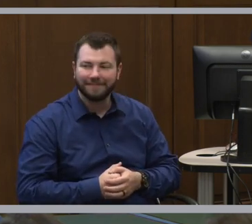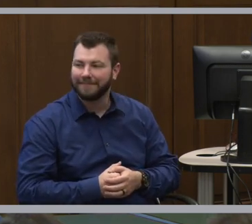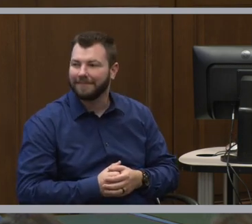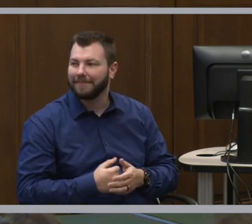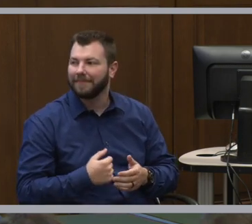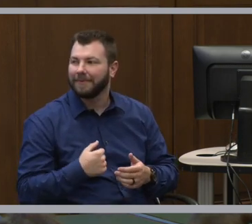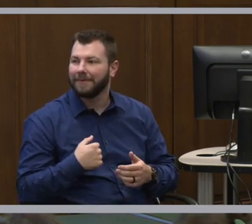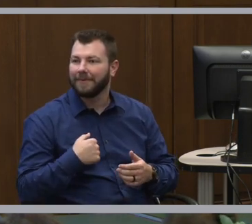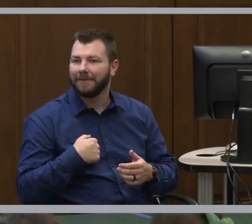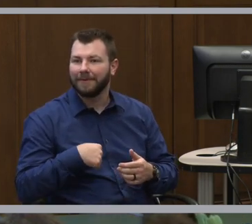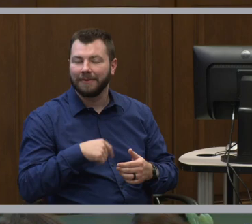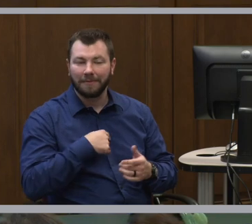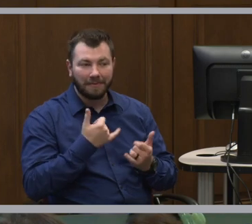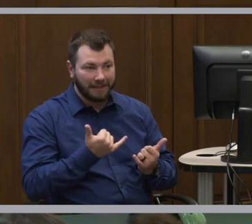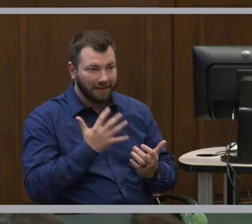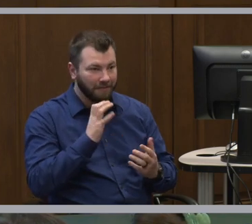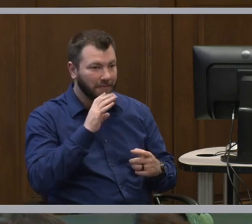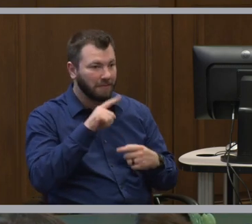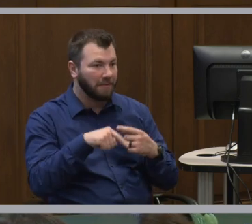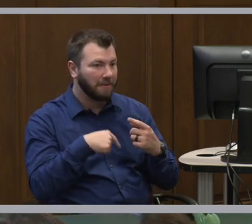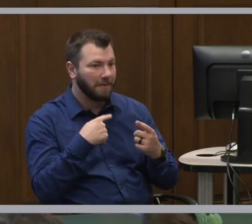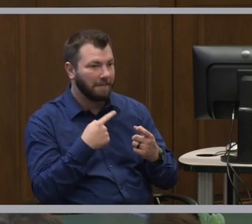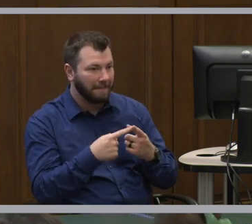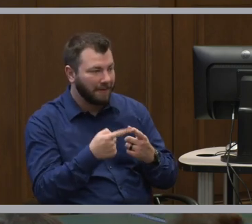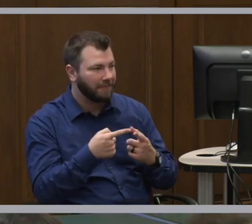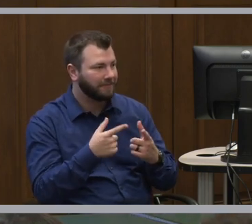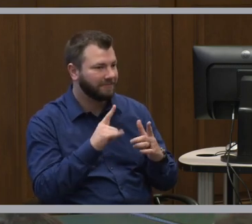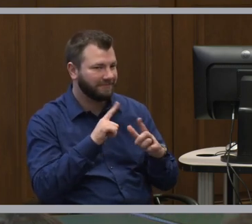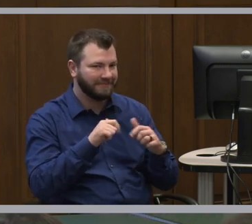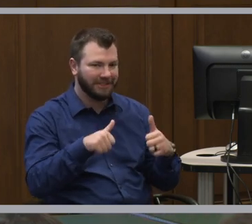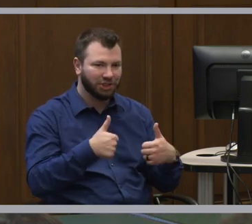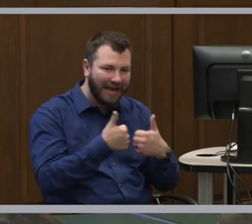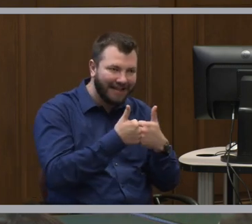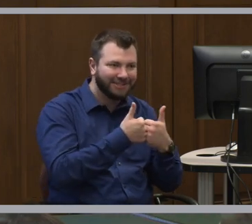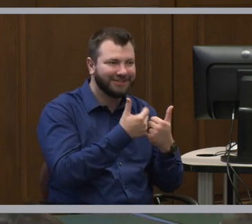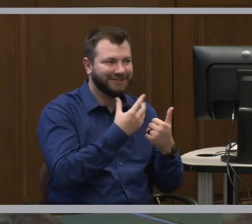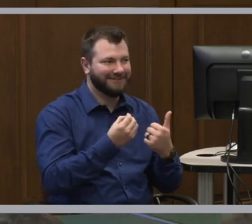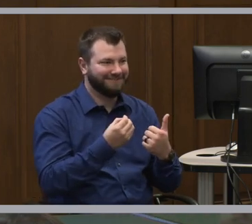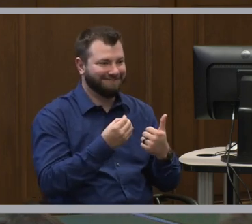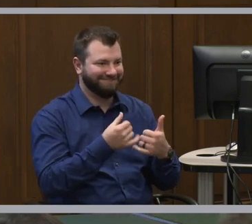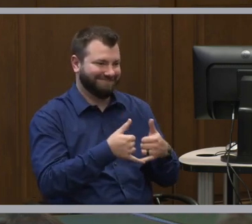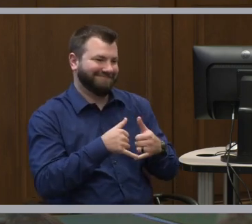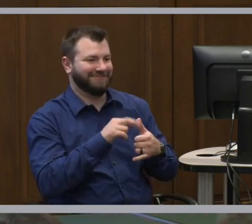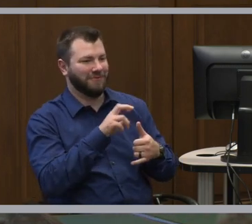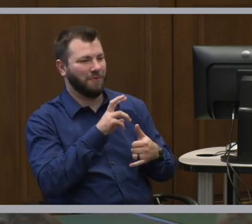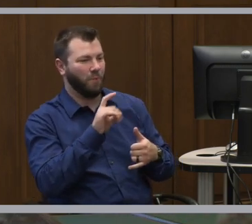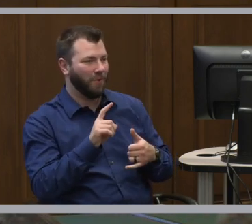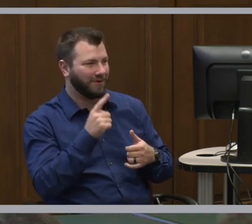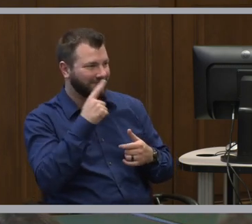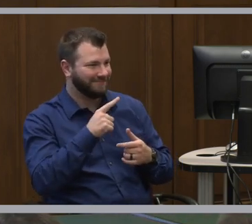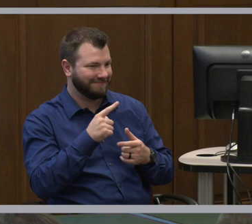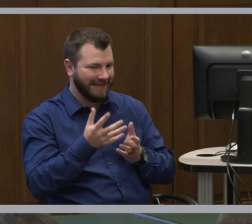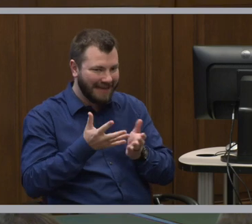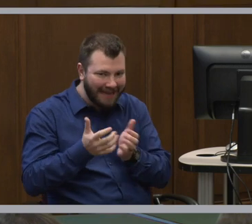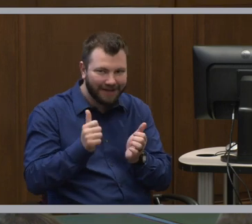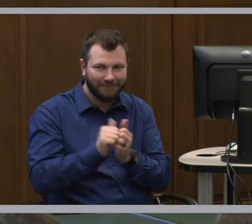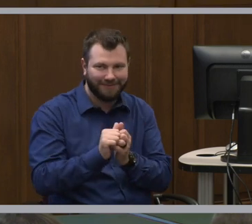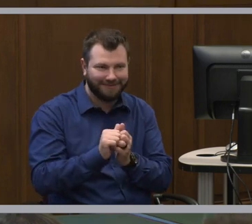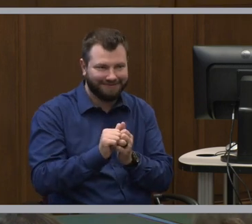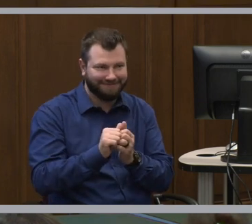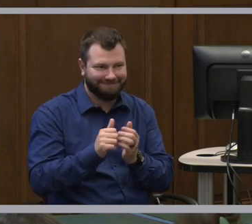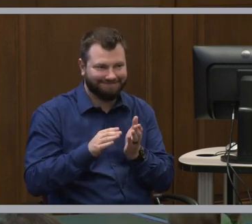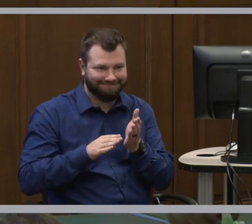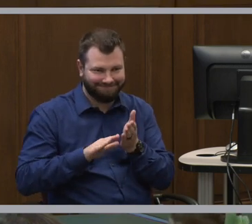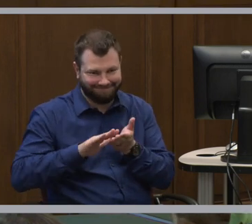We're going to be talking today about challenges and rewards of engaging with underrepresented communities and